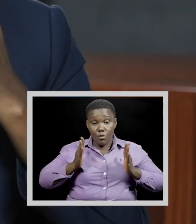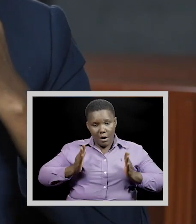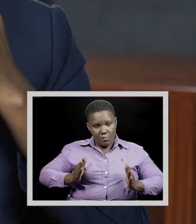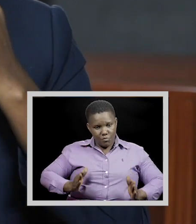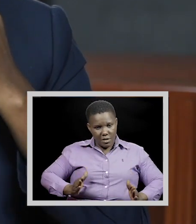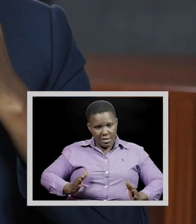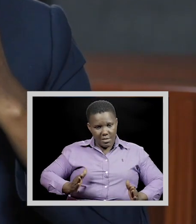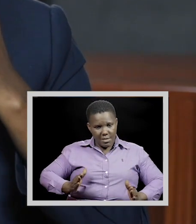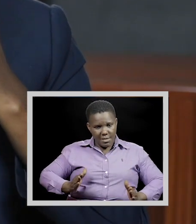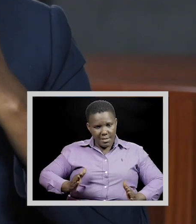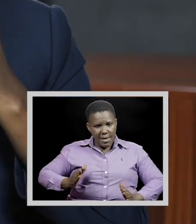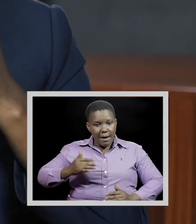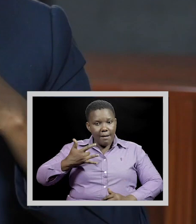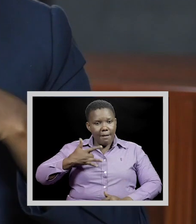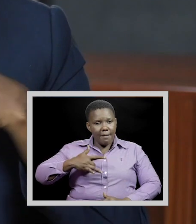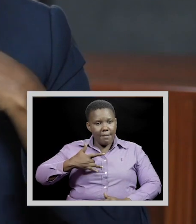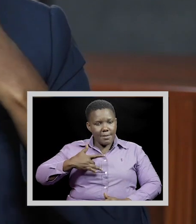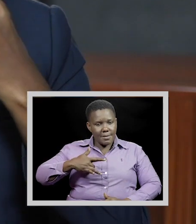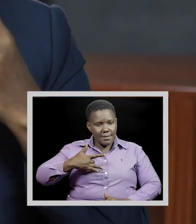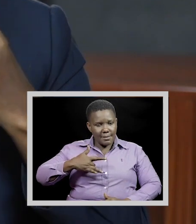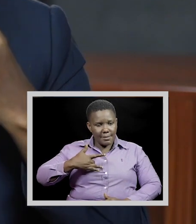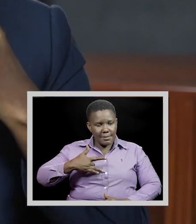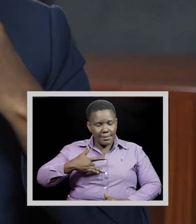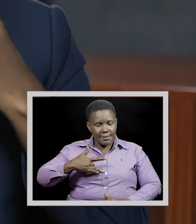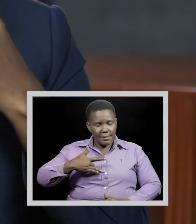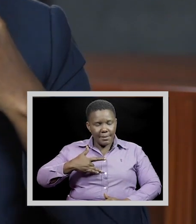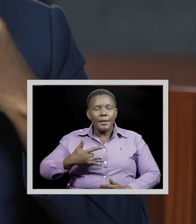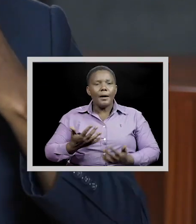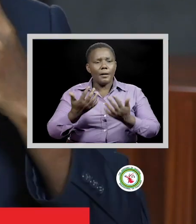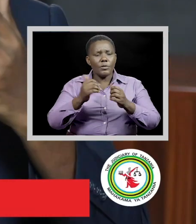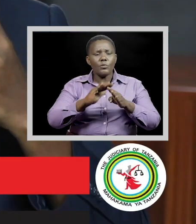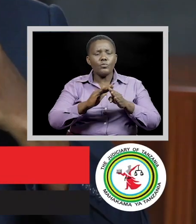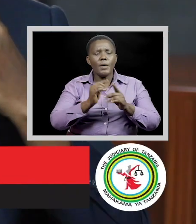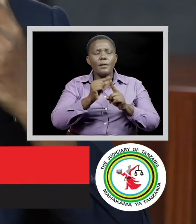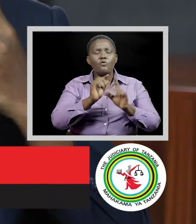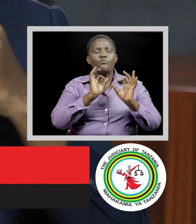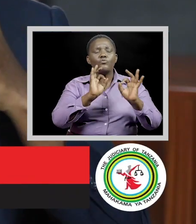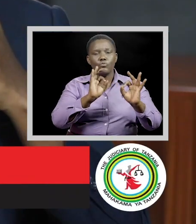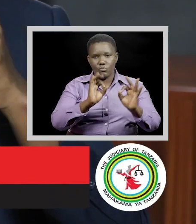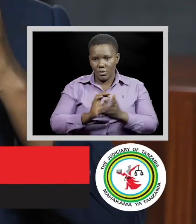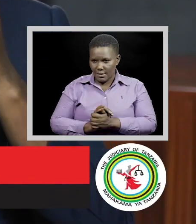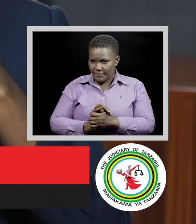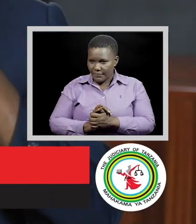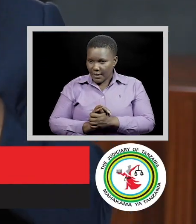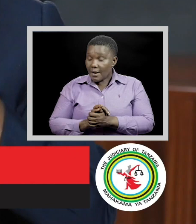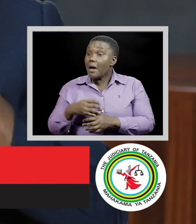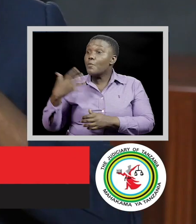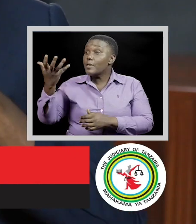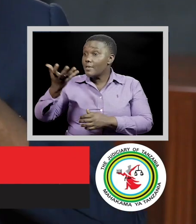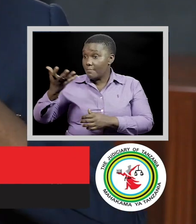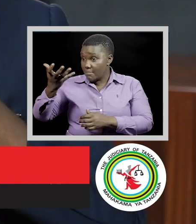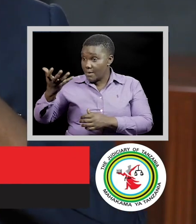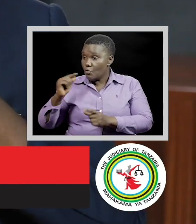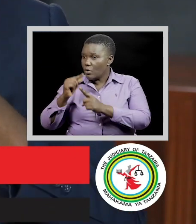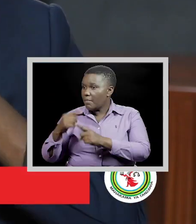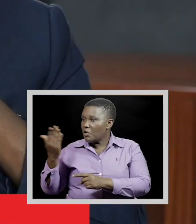she thinks, according to the normal life of living as we live, there are certain type of words